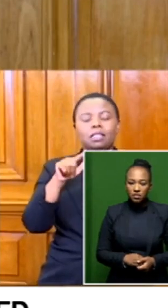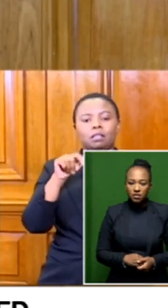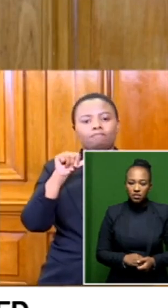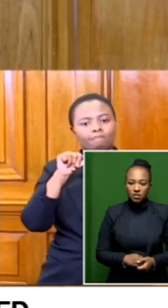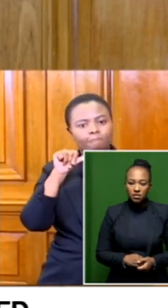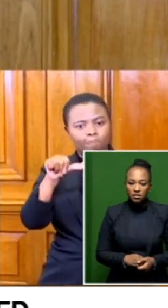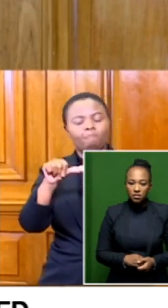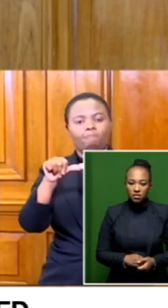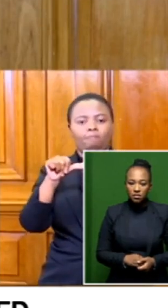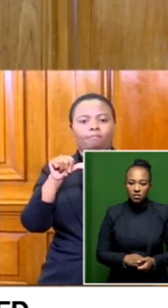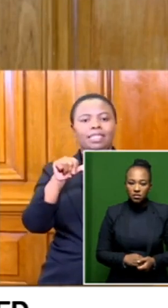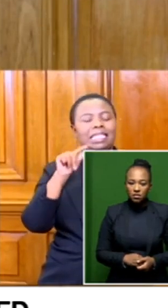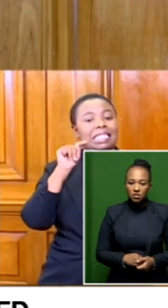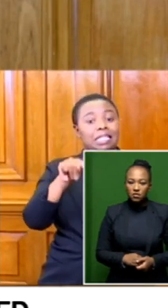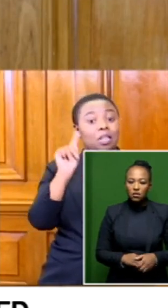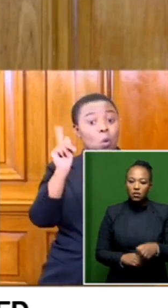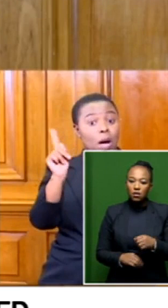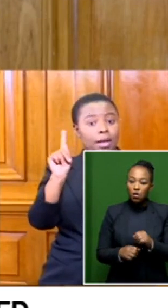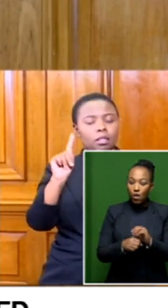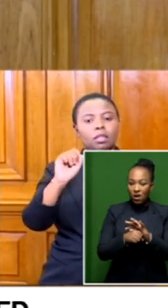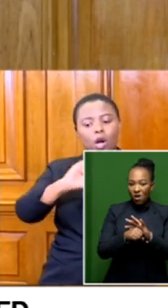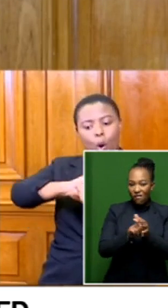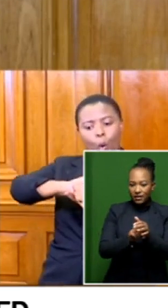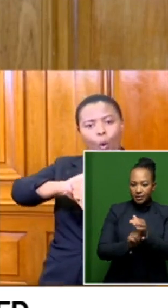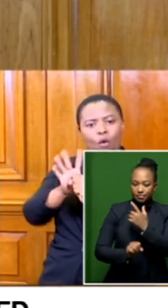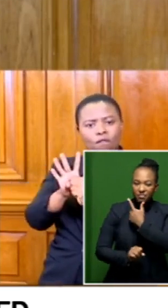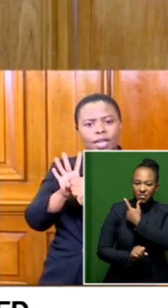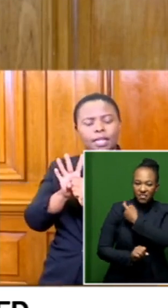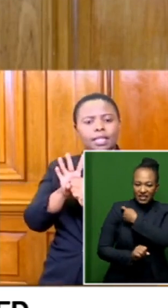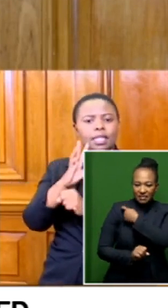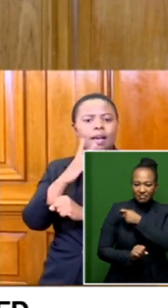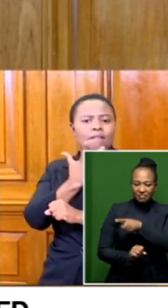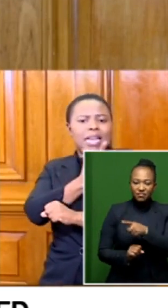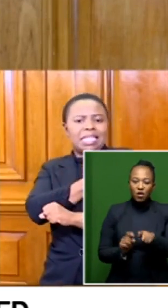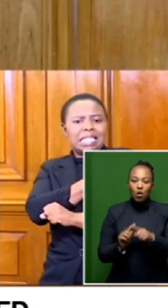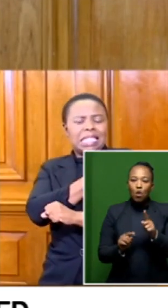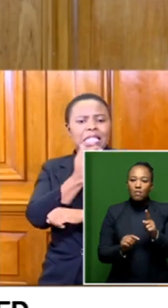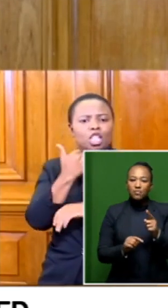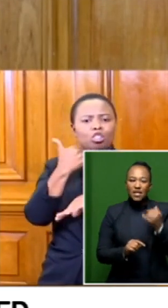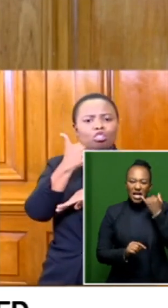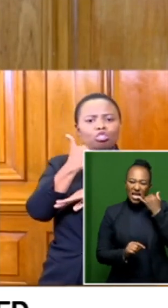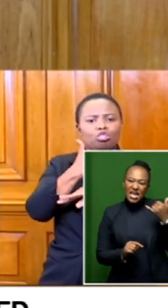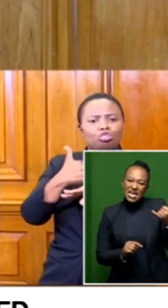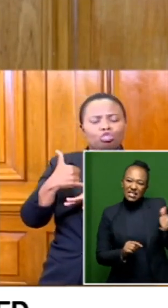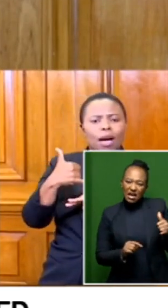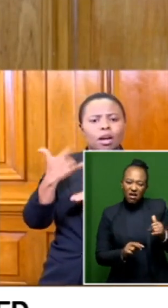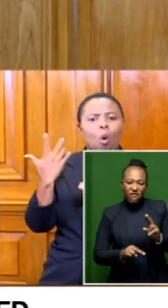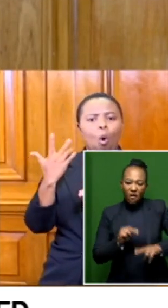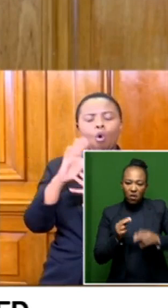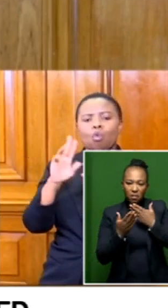disaster. This is the COVID-19 vaccine injury no-fault compensation